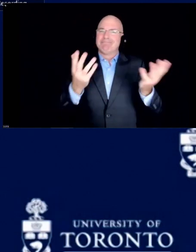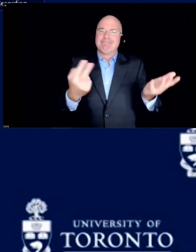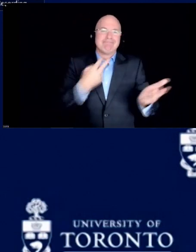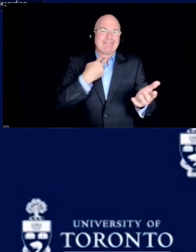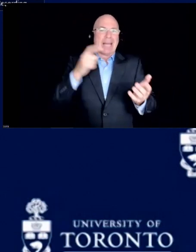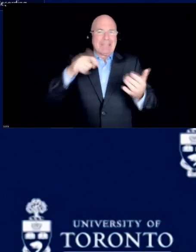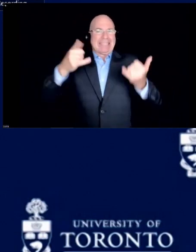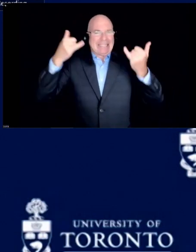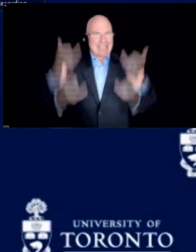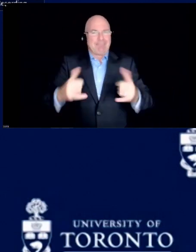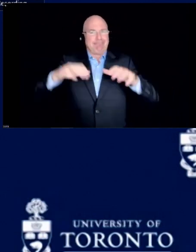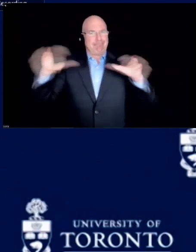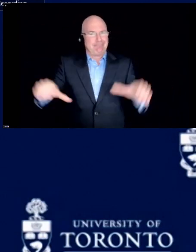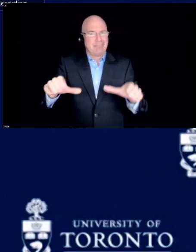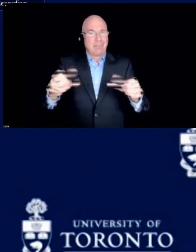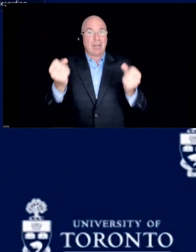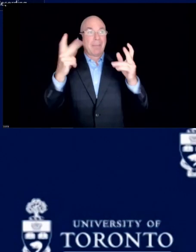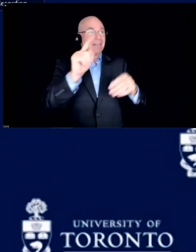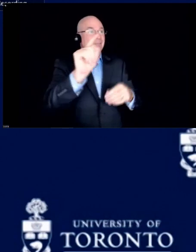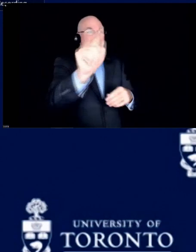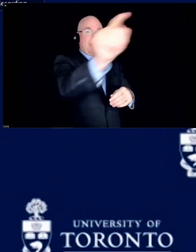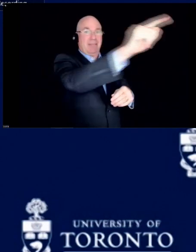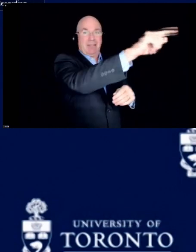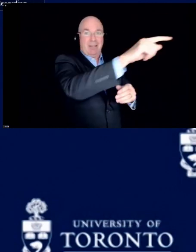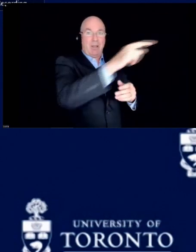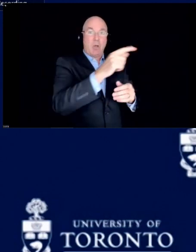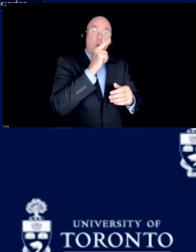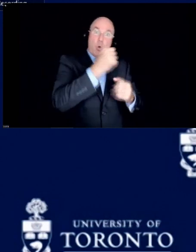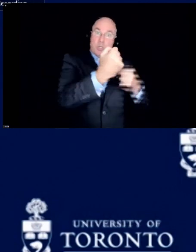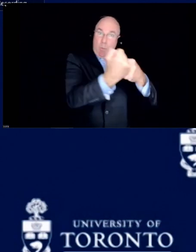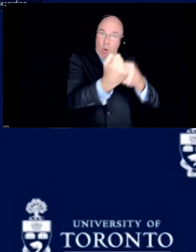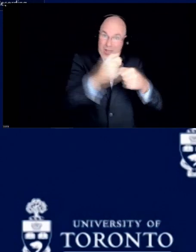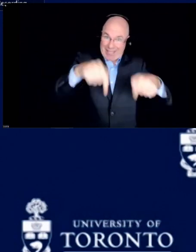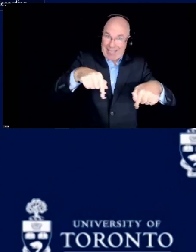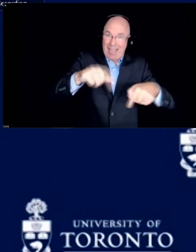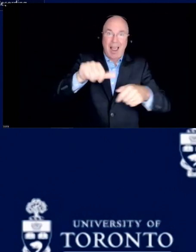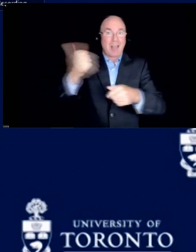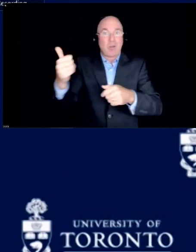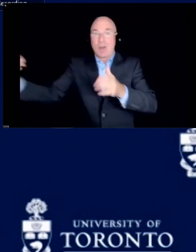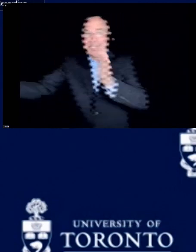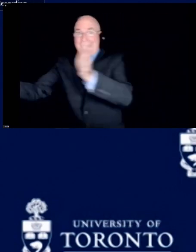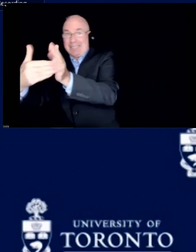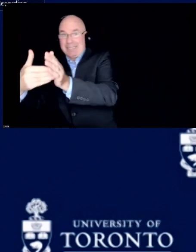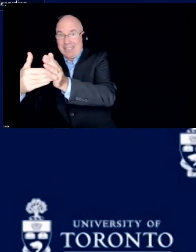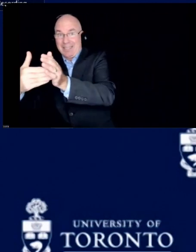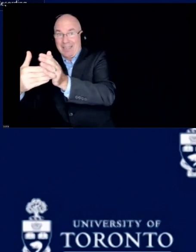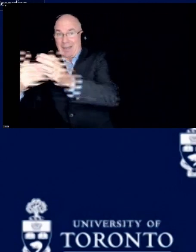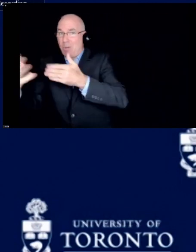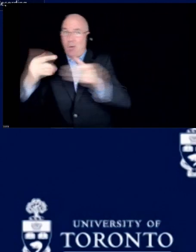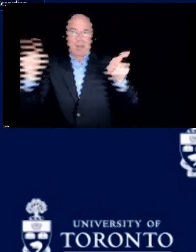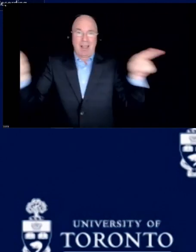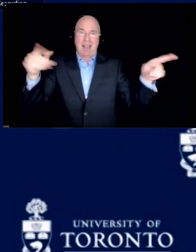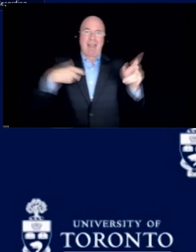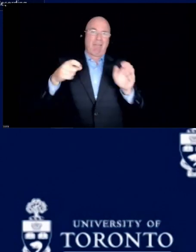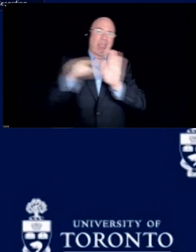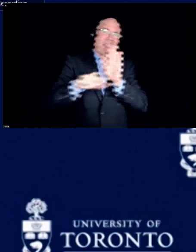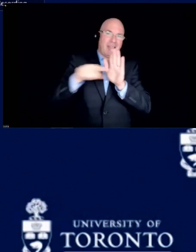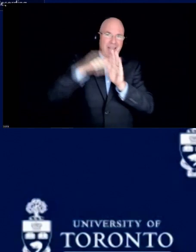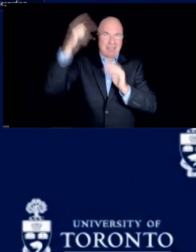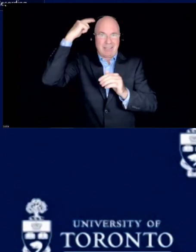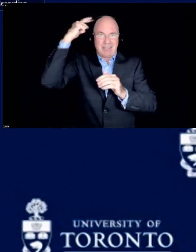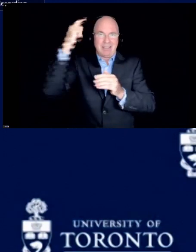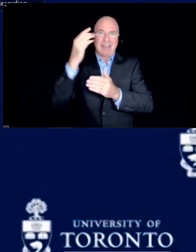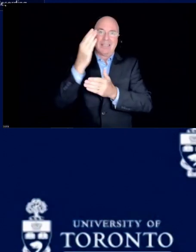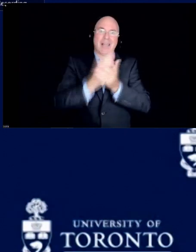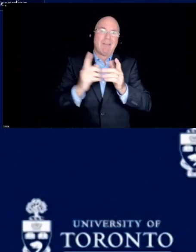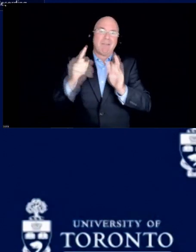is justifiable cynicism among both who support this initiative, as well as those who don't. The former cynicism stems